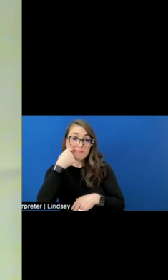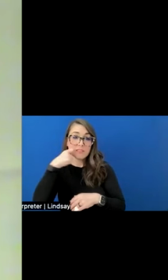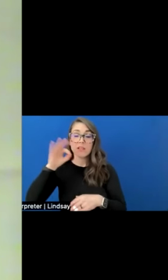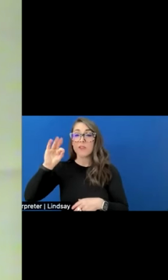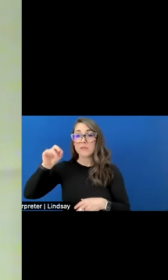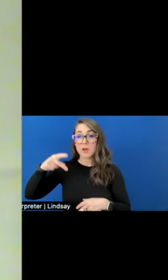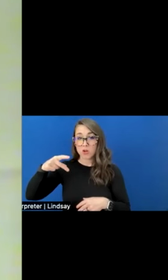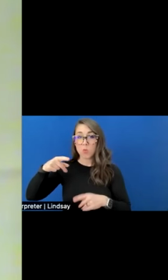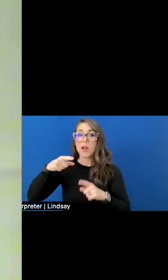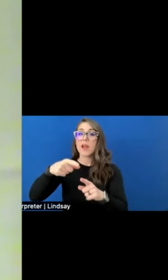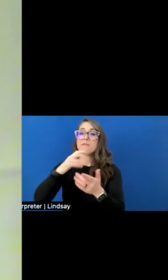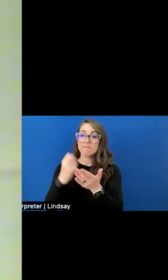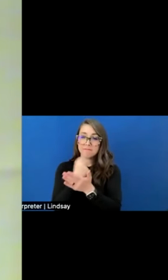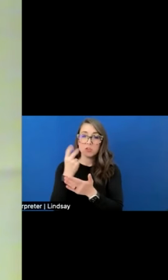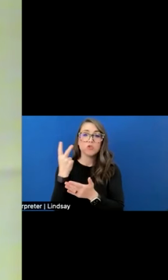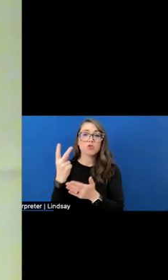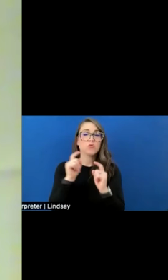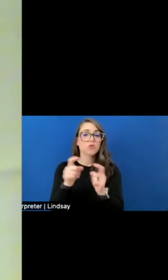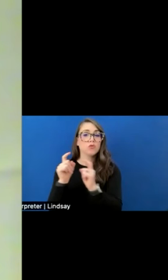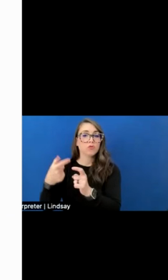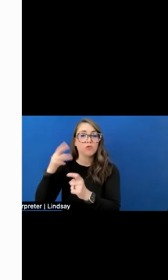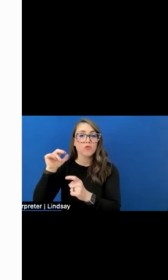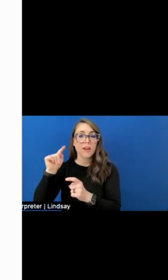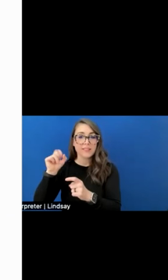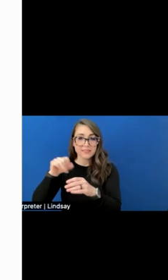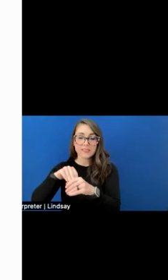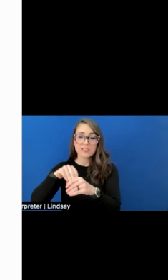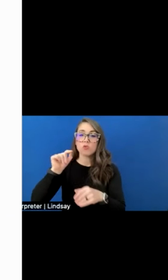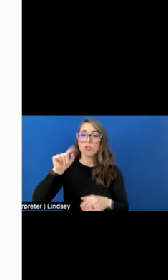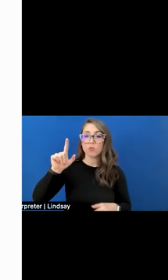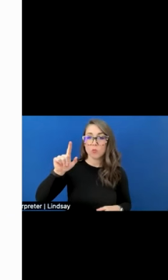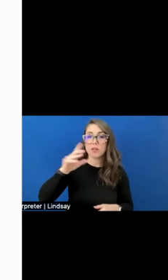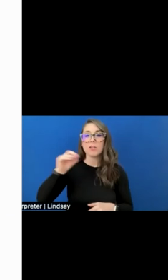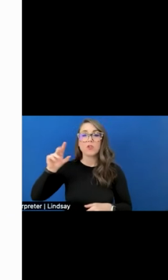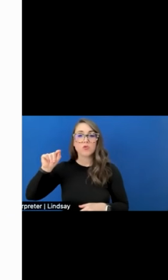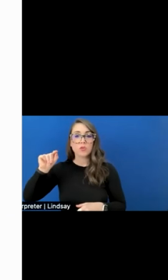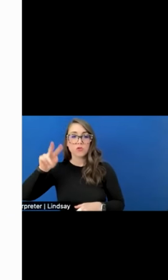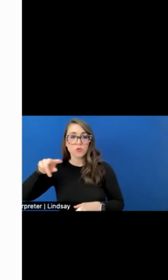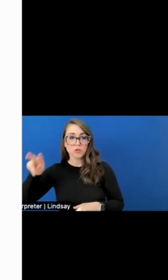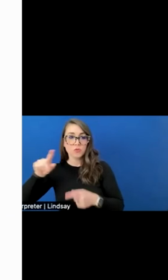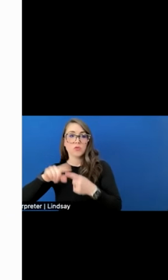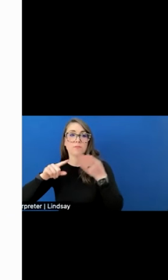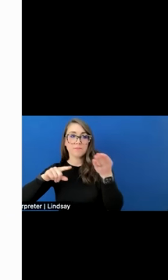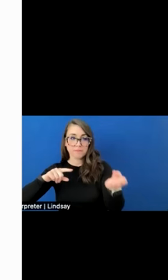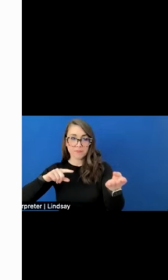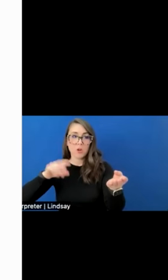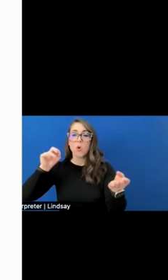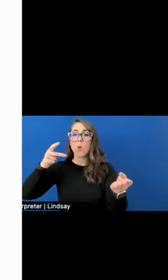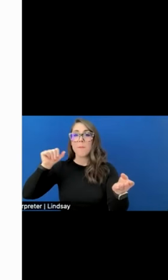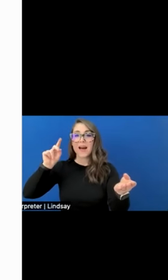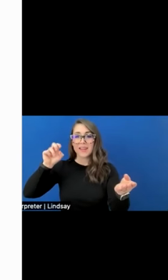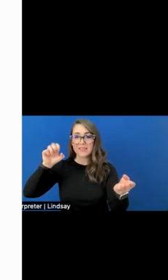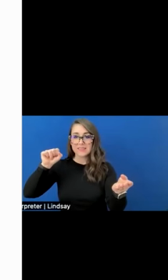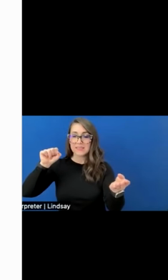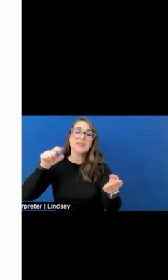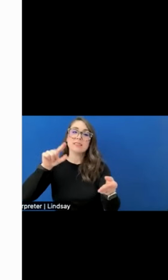in 2021 and 2022 to OPADES. It's a Paraguayan NGO. In English, it stands